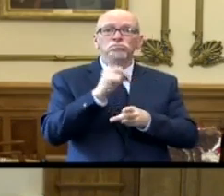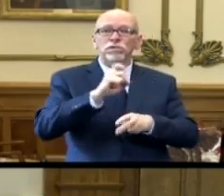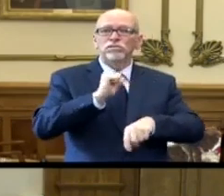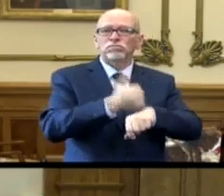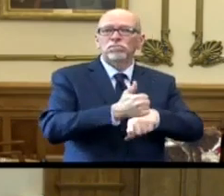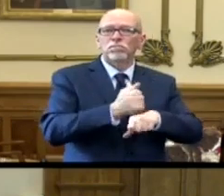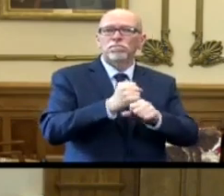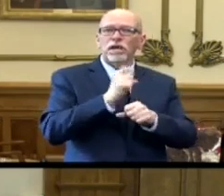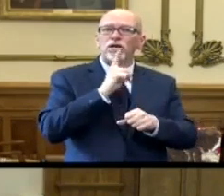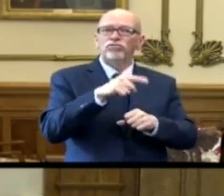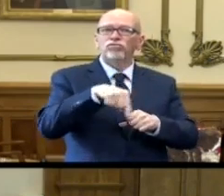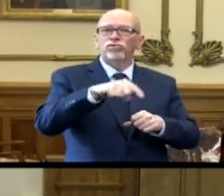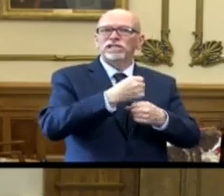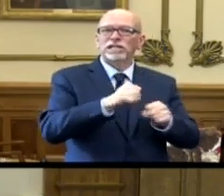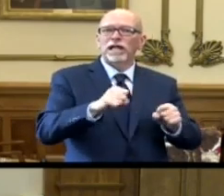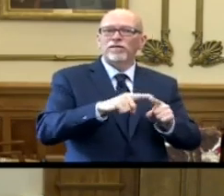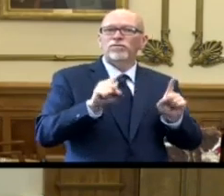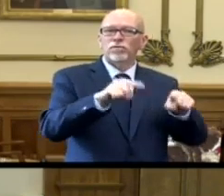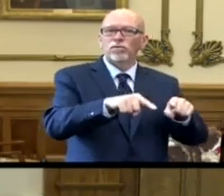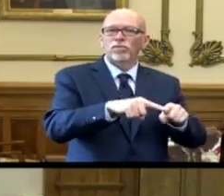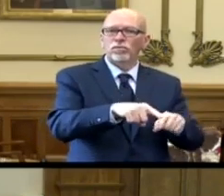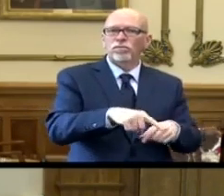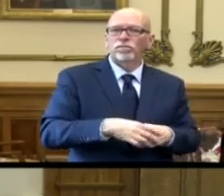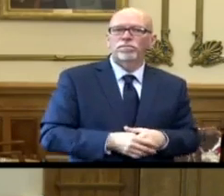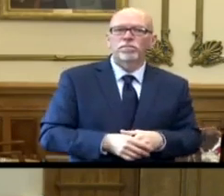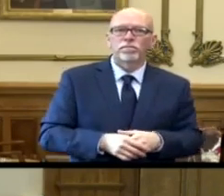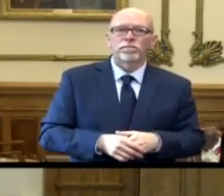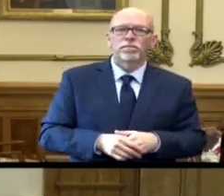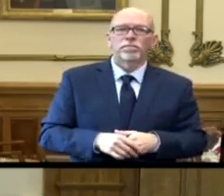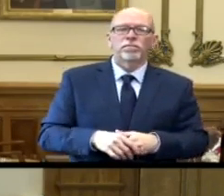put in place to ensure that it would be safe to go back into those spaces?